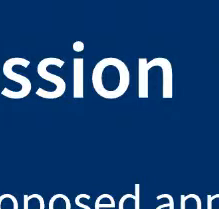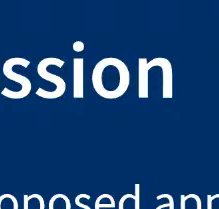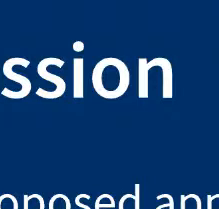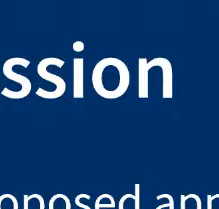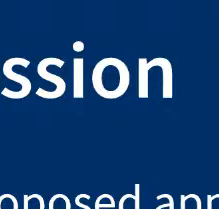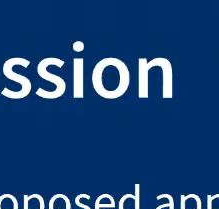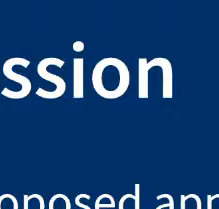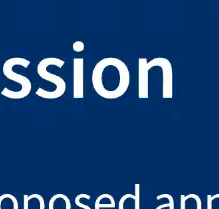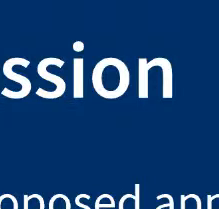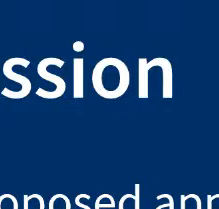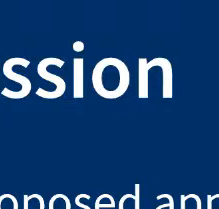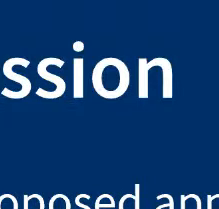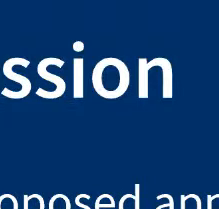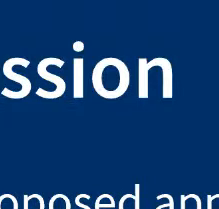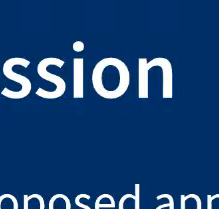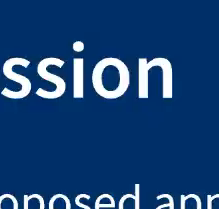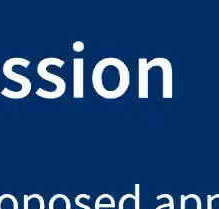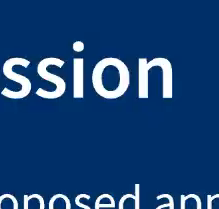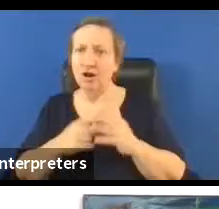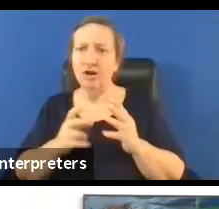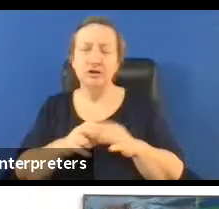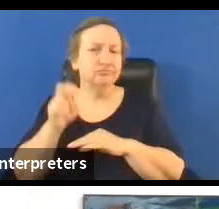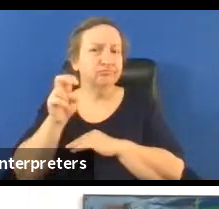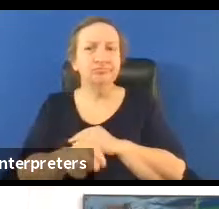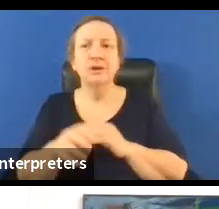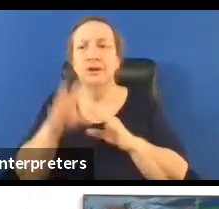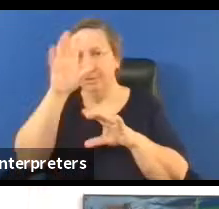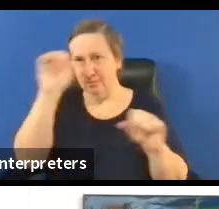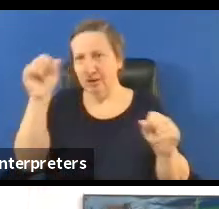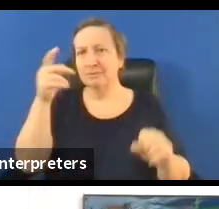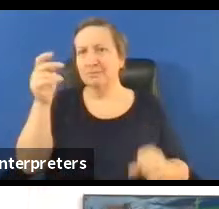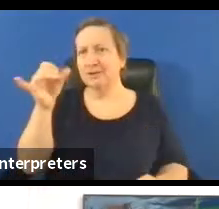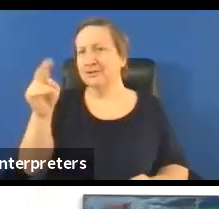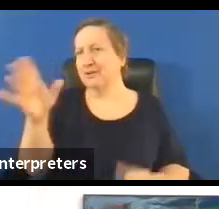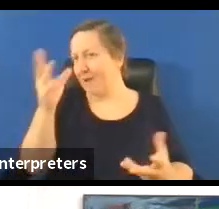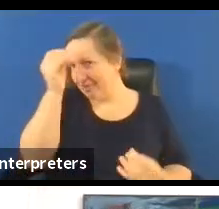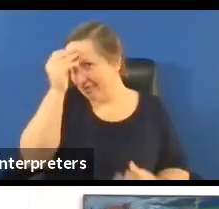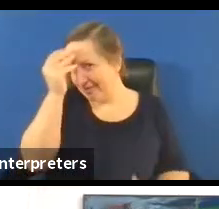So let's just get started and jump right in. And President Peterson, what's on your mind?